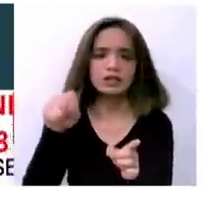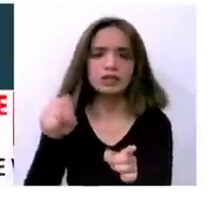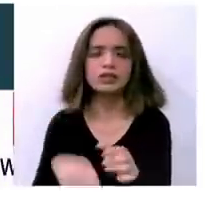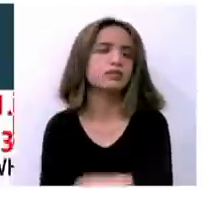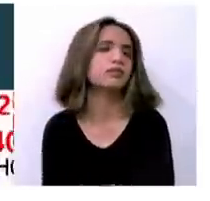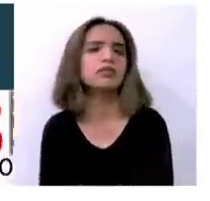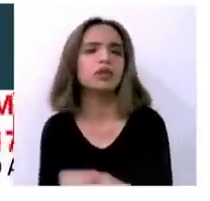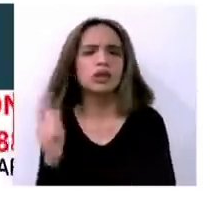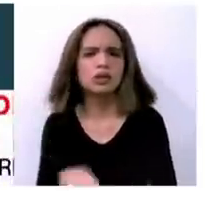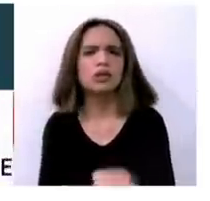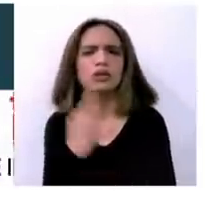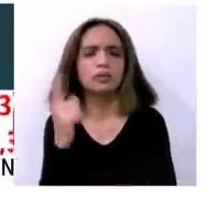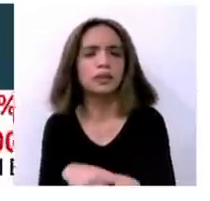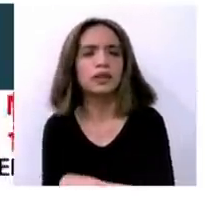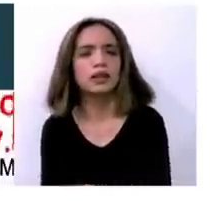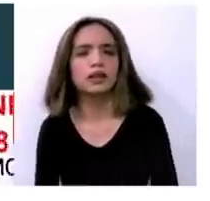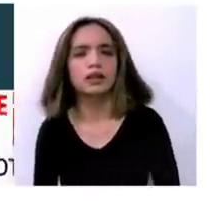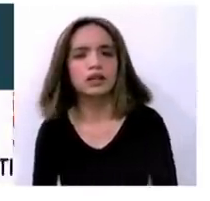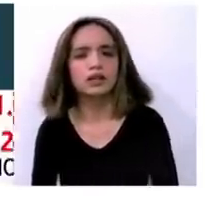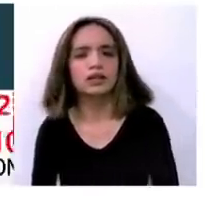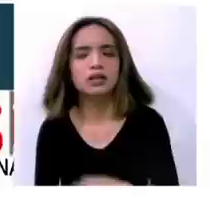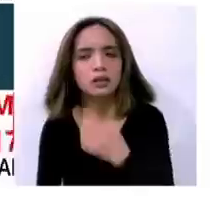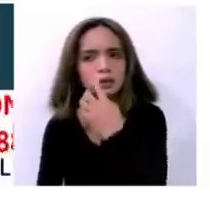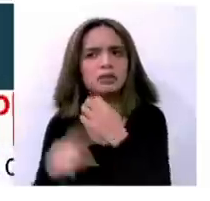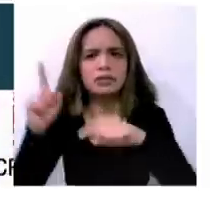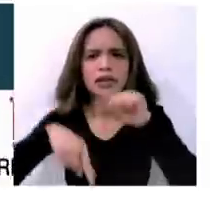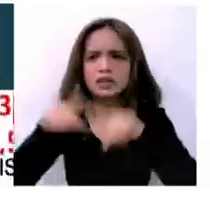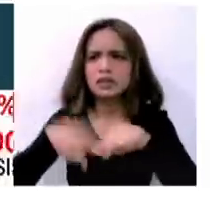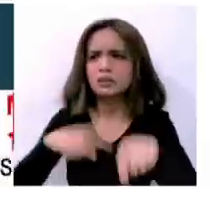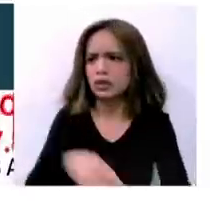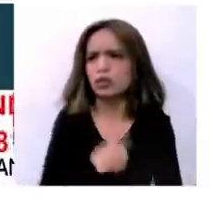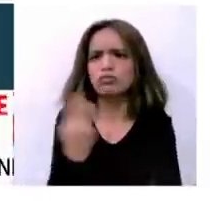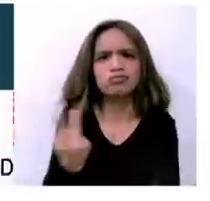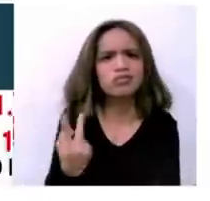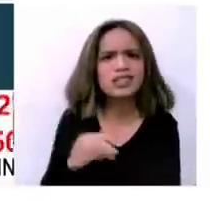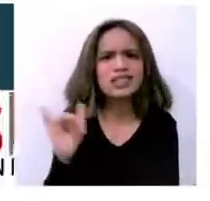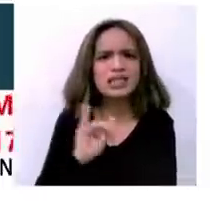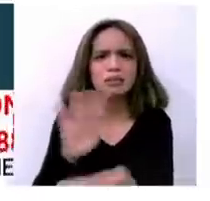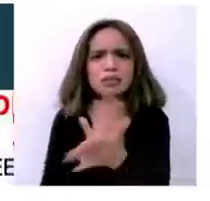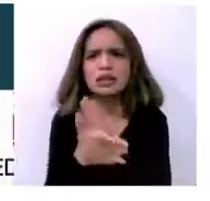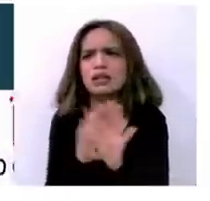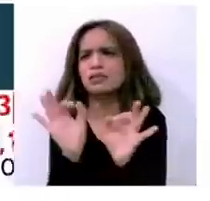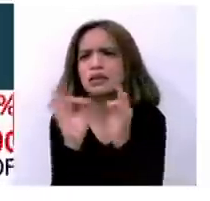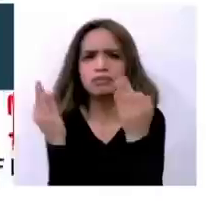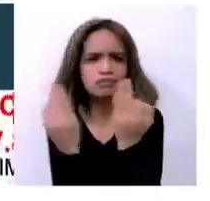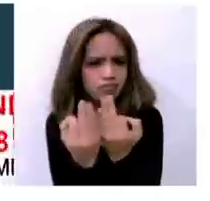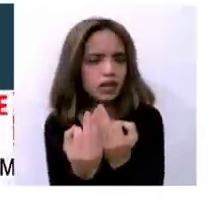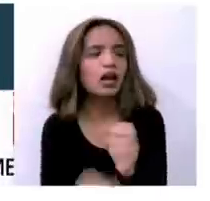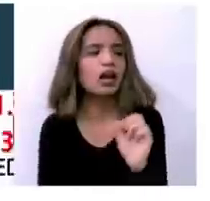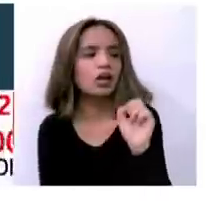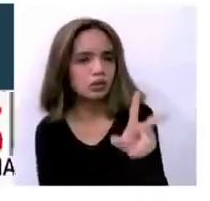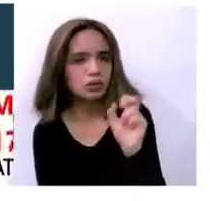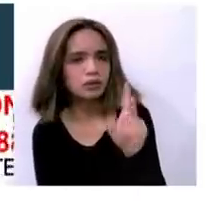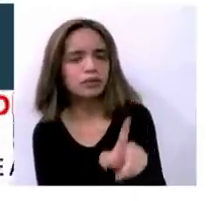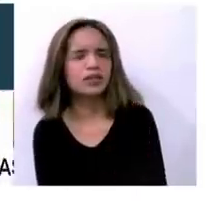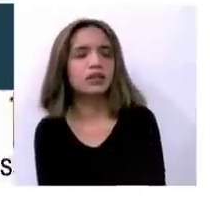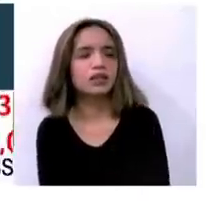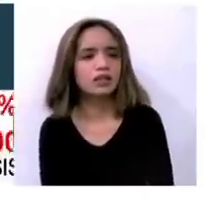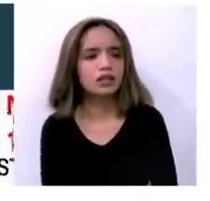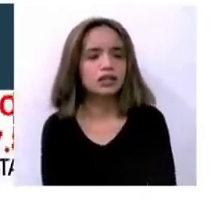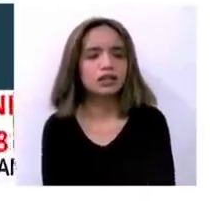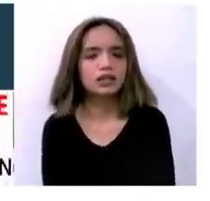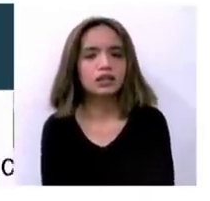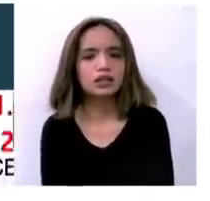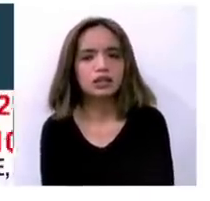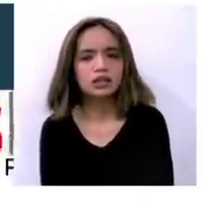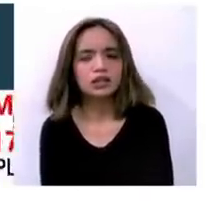time. Okay. We've been friends for a long time. It's basically family as far as I'm concerned. All right. It seems to us,